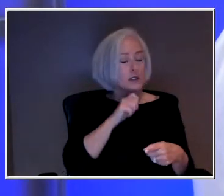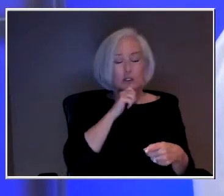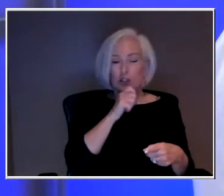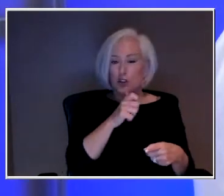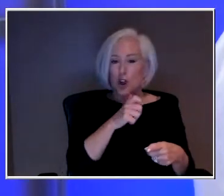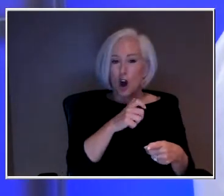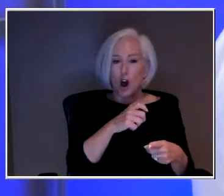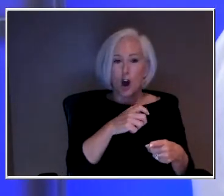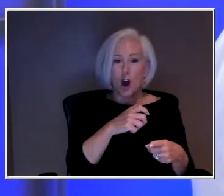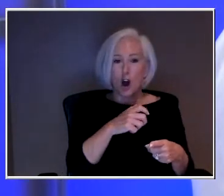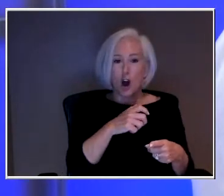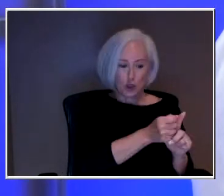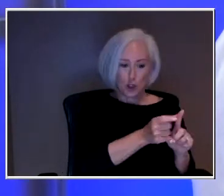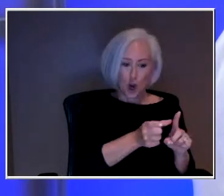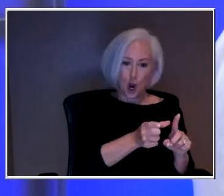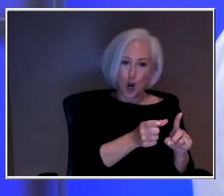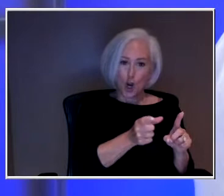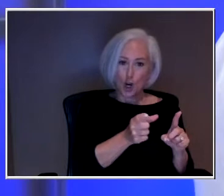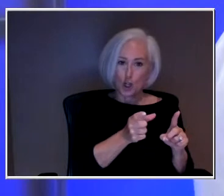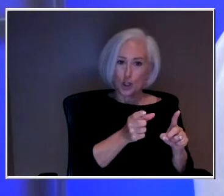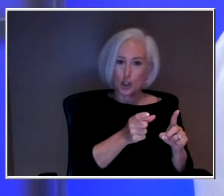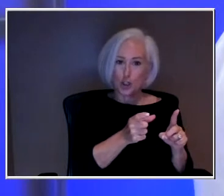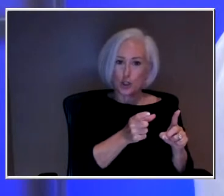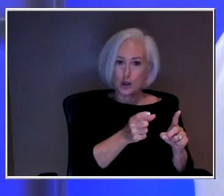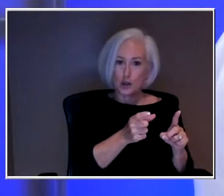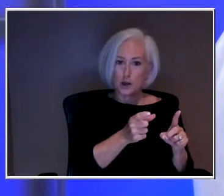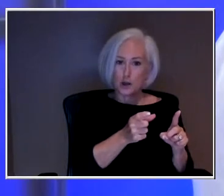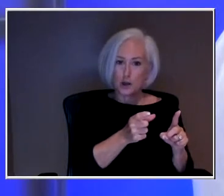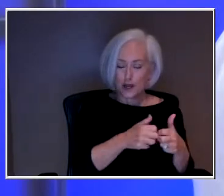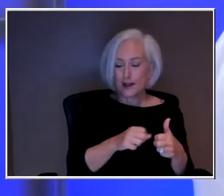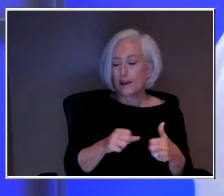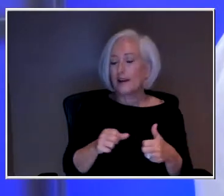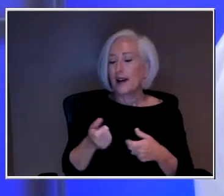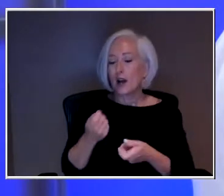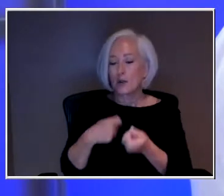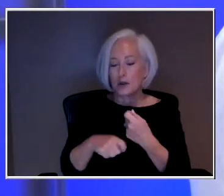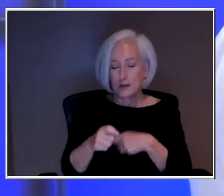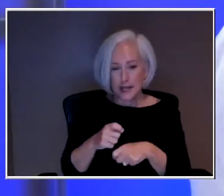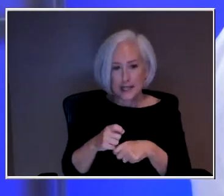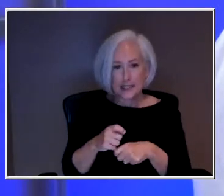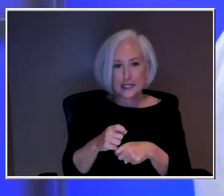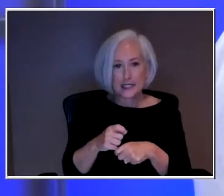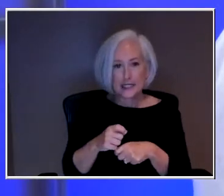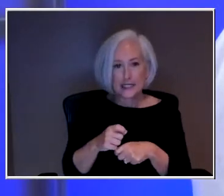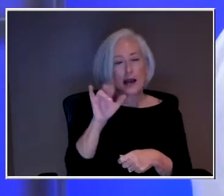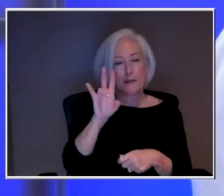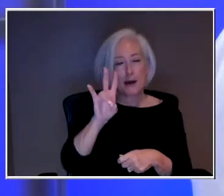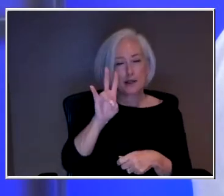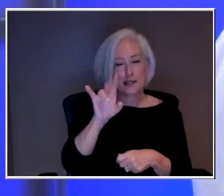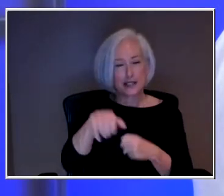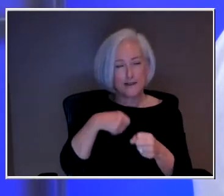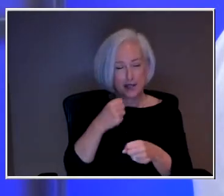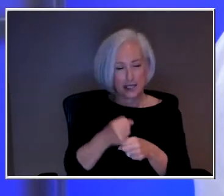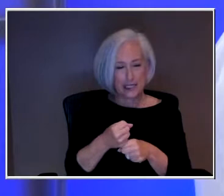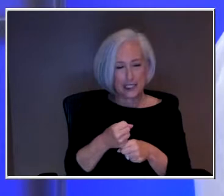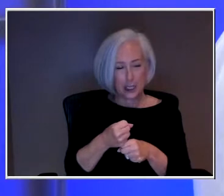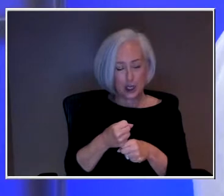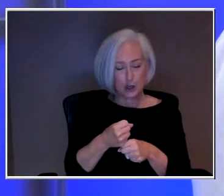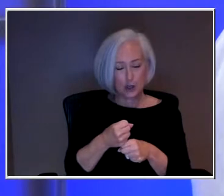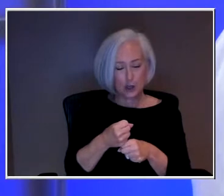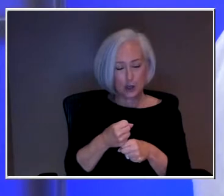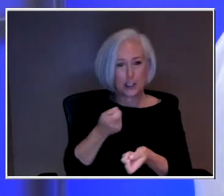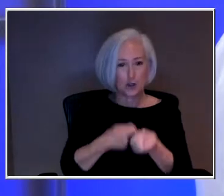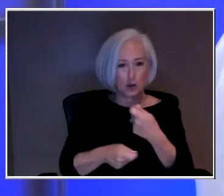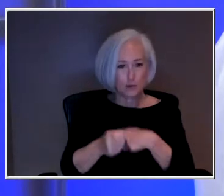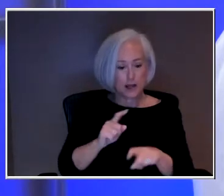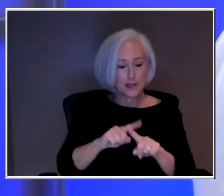about 7.5 years is when you would need one of these devices replaced. Interestingly, with the advent of new battery technology,